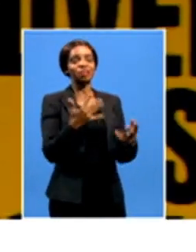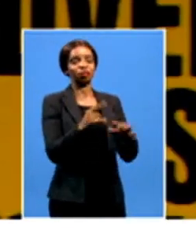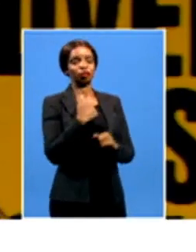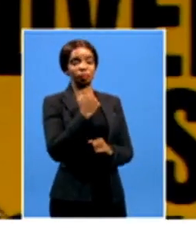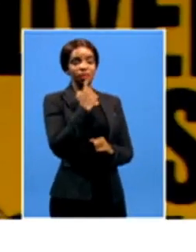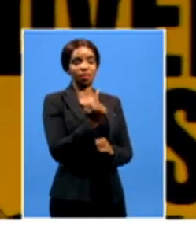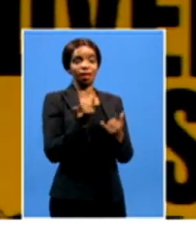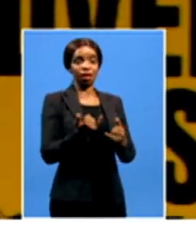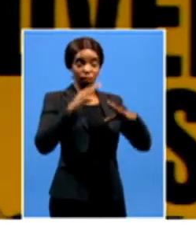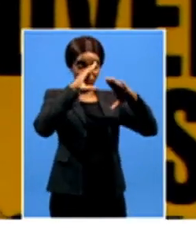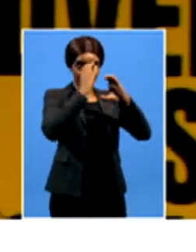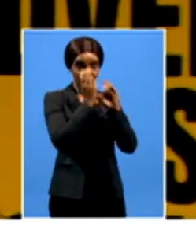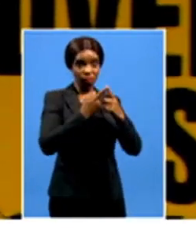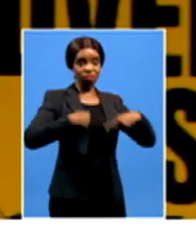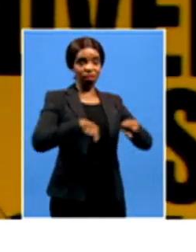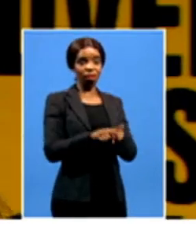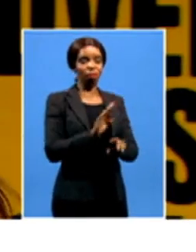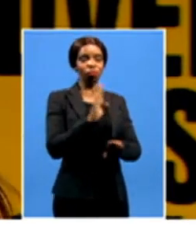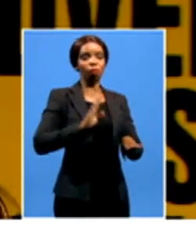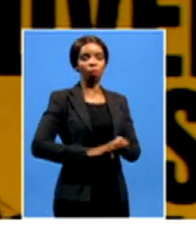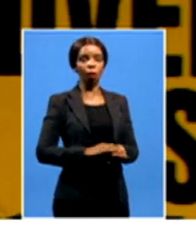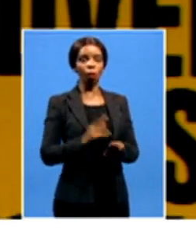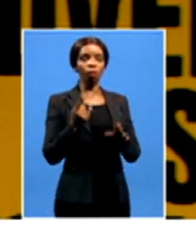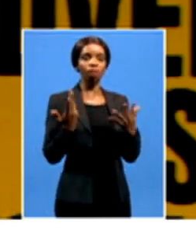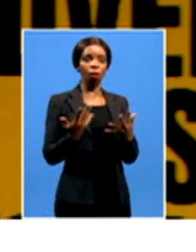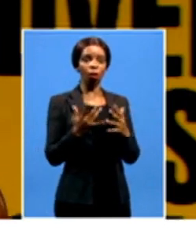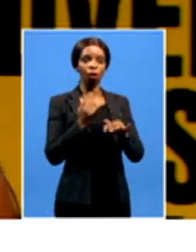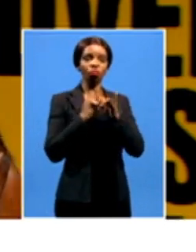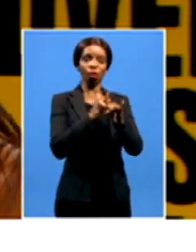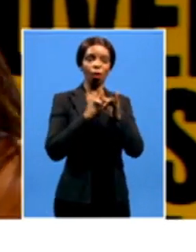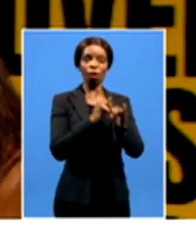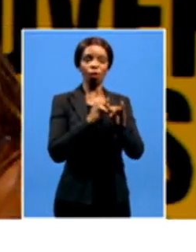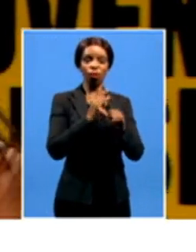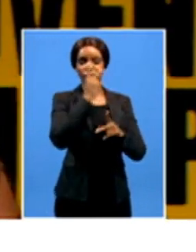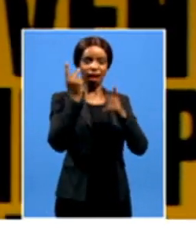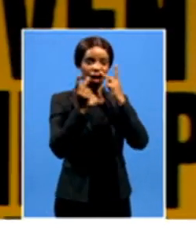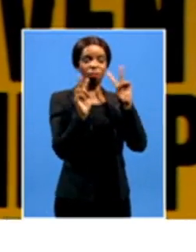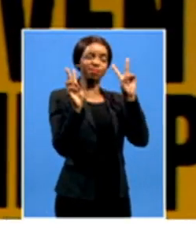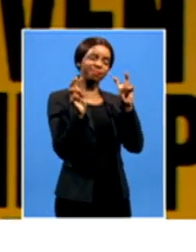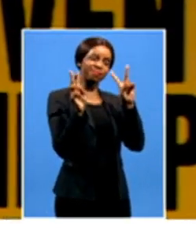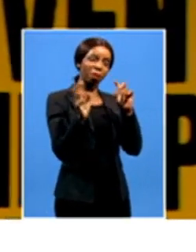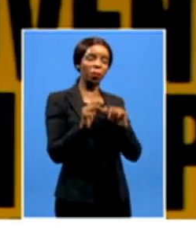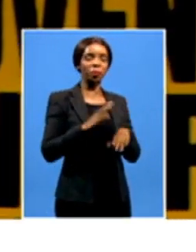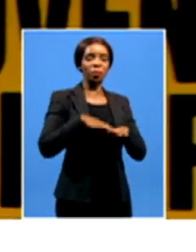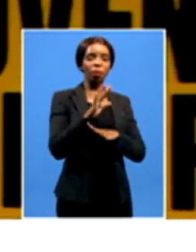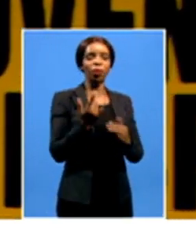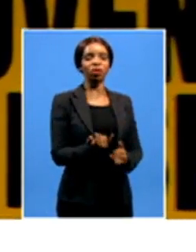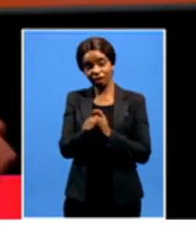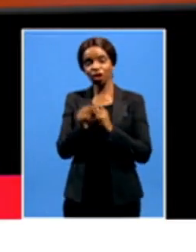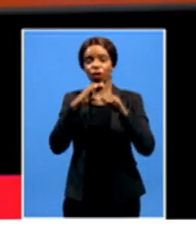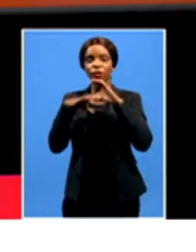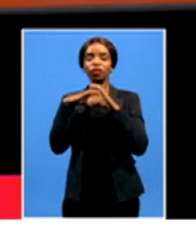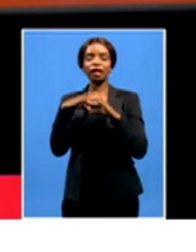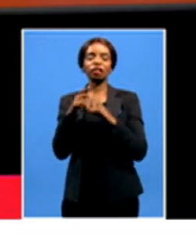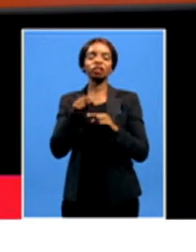focus has kind of shifted from this common enemy, I suppose, in a way, to more individualized